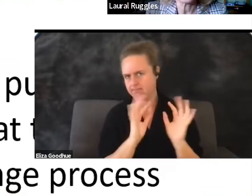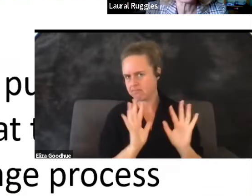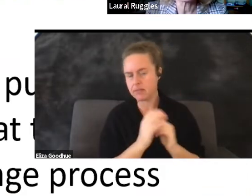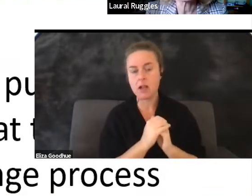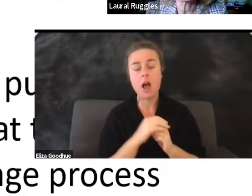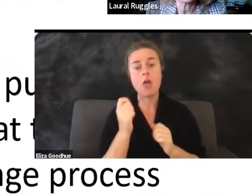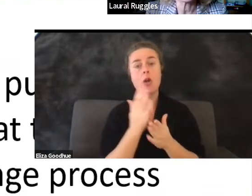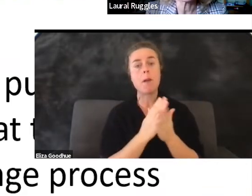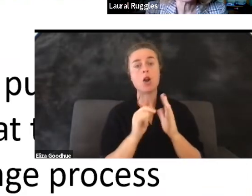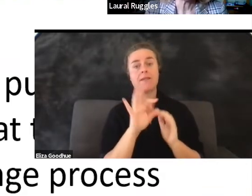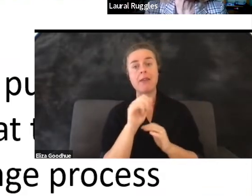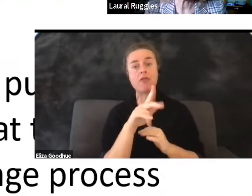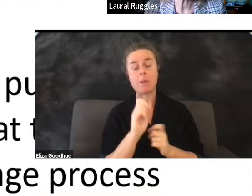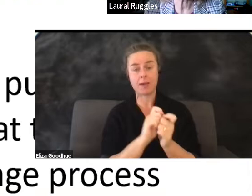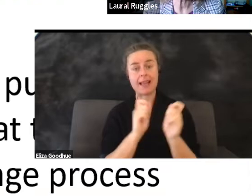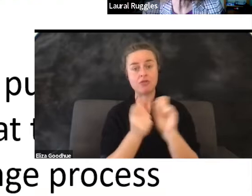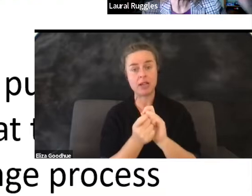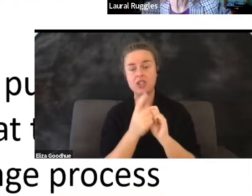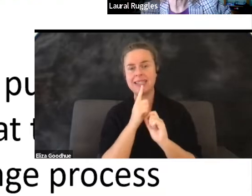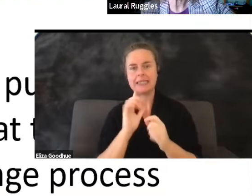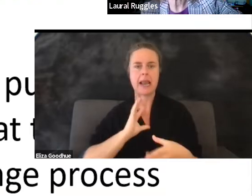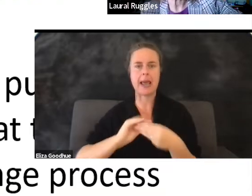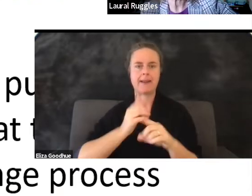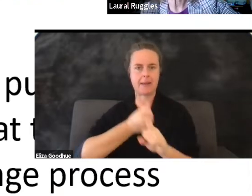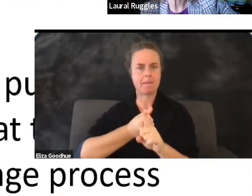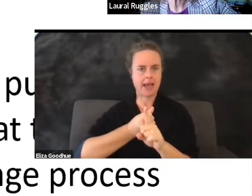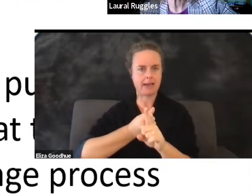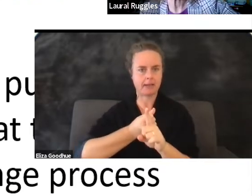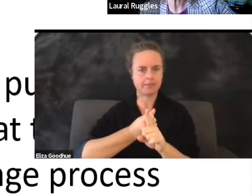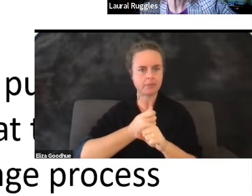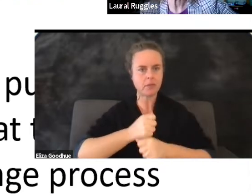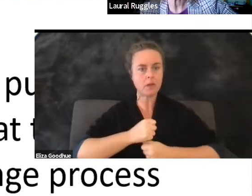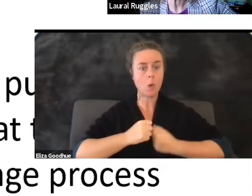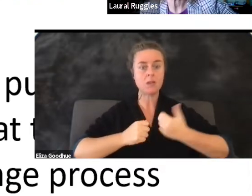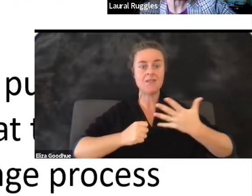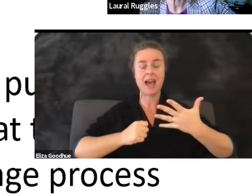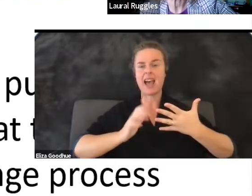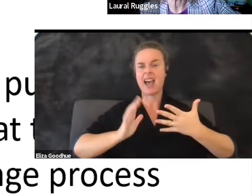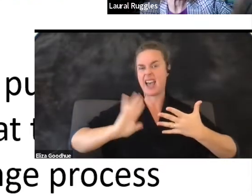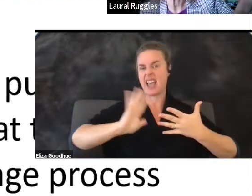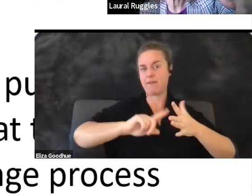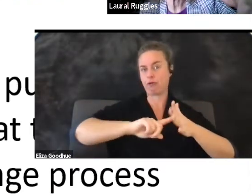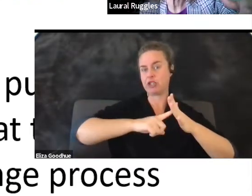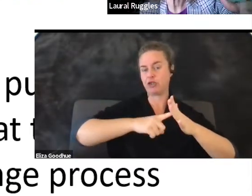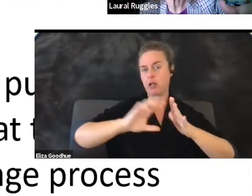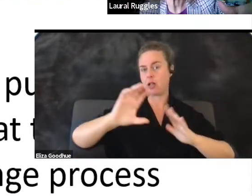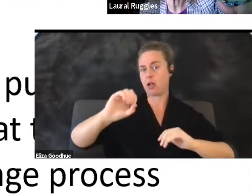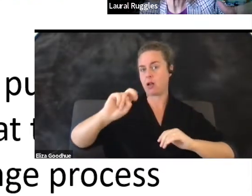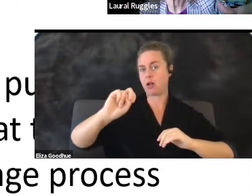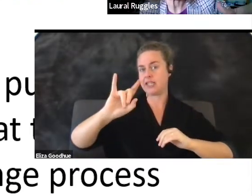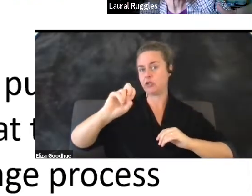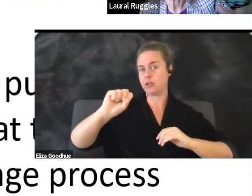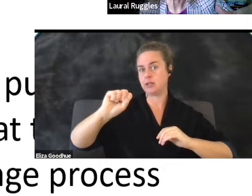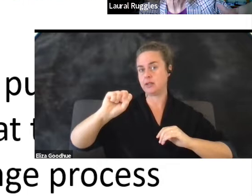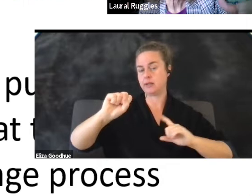impact framework. And you might notice on the 5 original conditions that might look familiar to